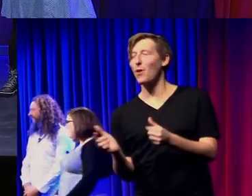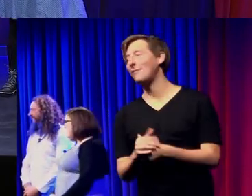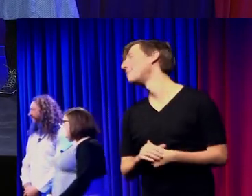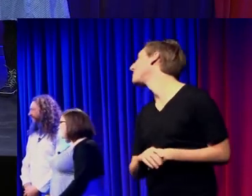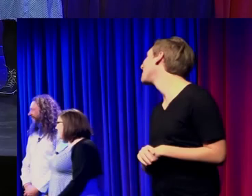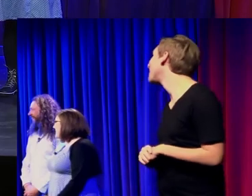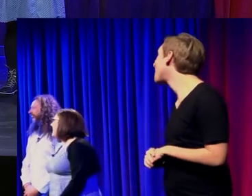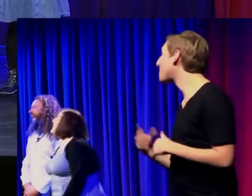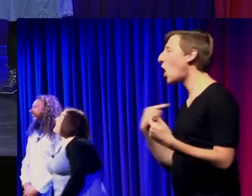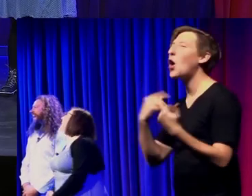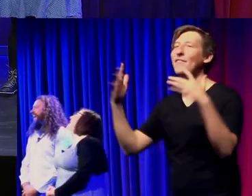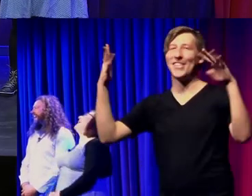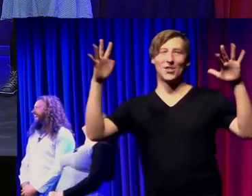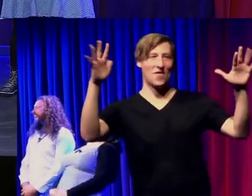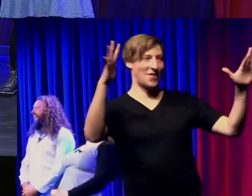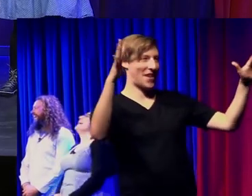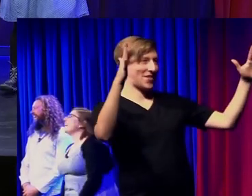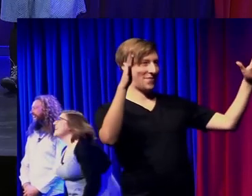Chancellor of improv. Okay,